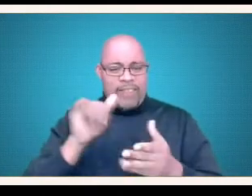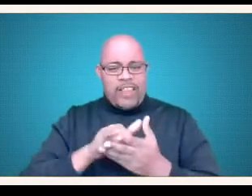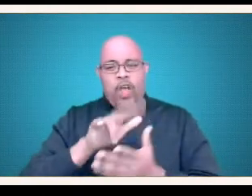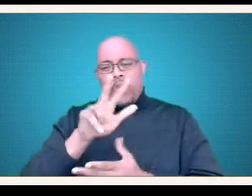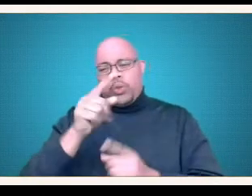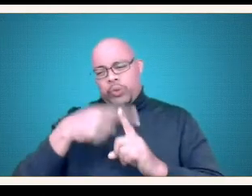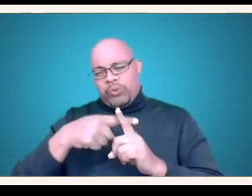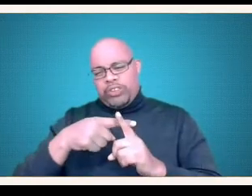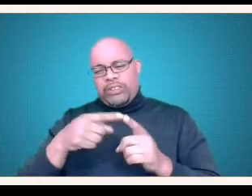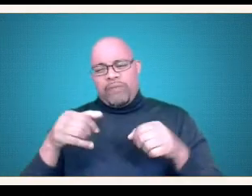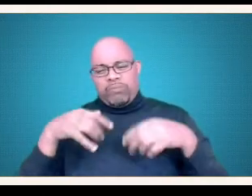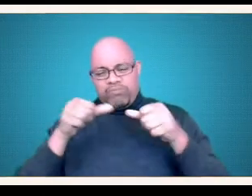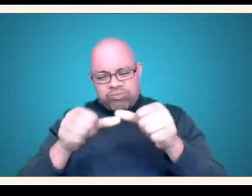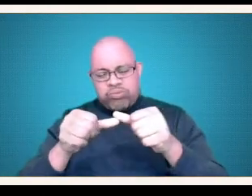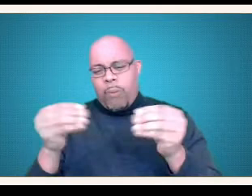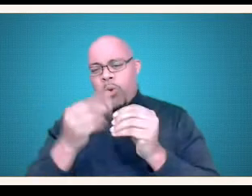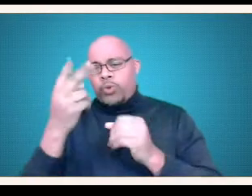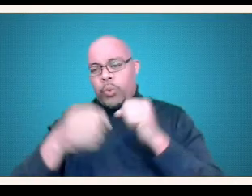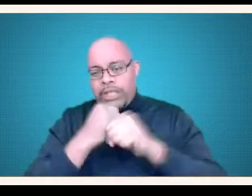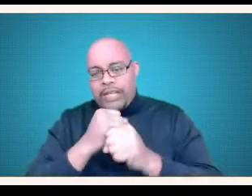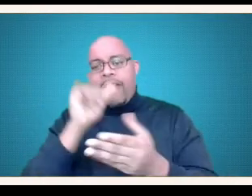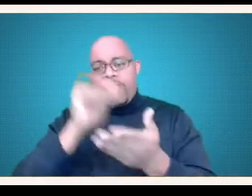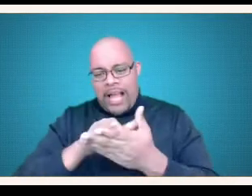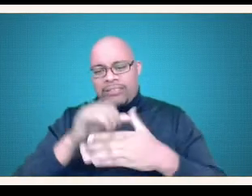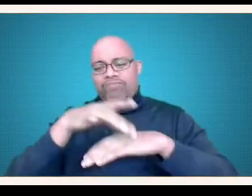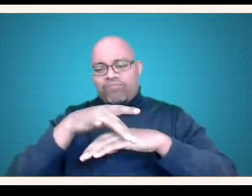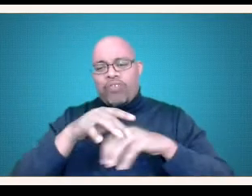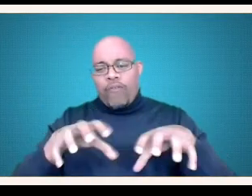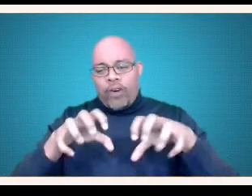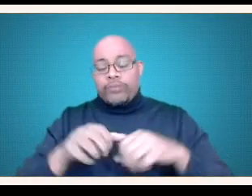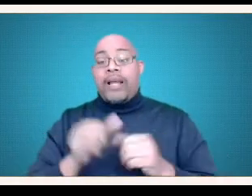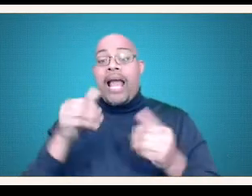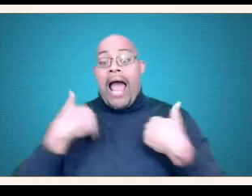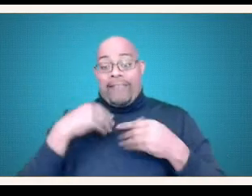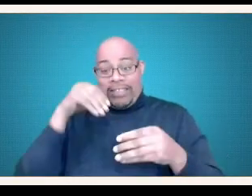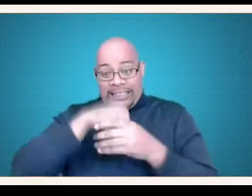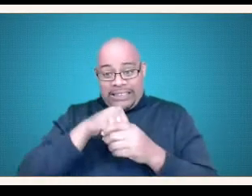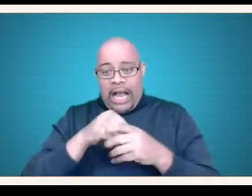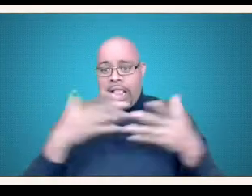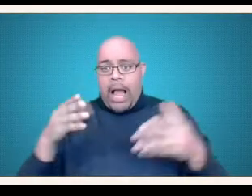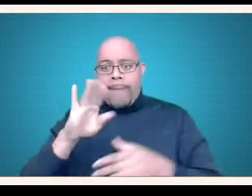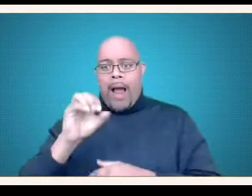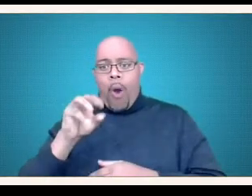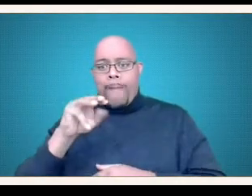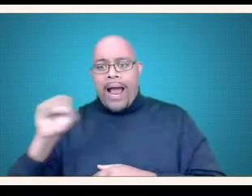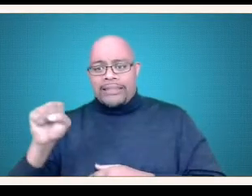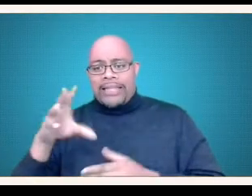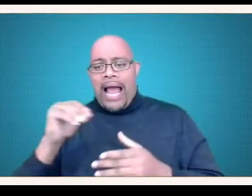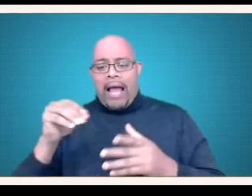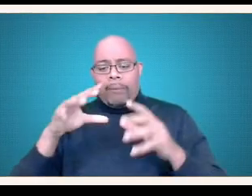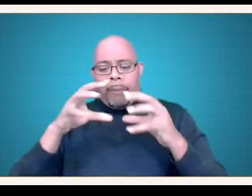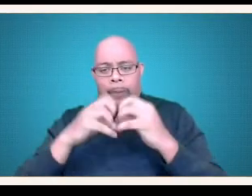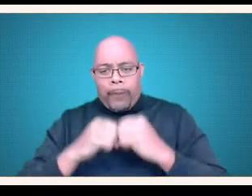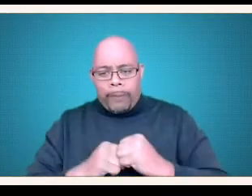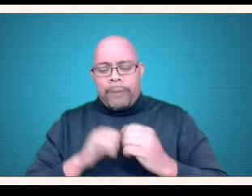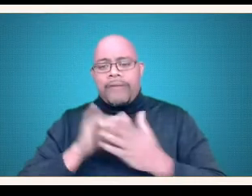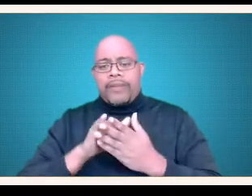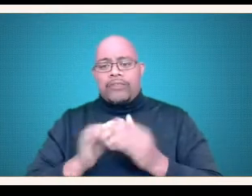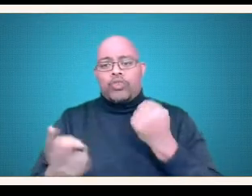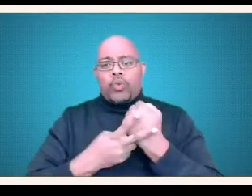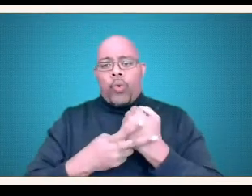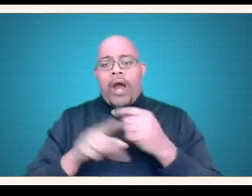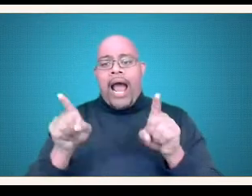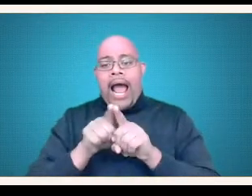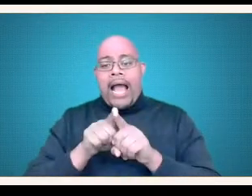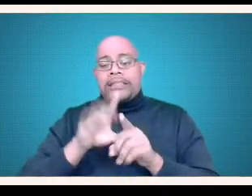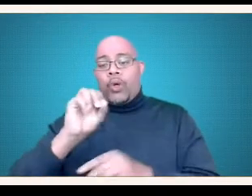Celsius or 32 degrees Fahrenheit for 2 or more years at a time. Permafrost contains large amounts of biomass and decomposed biomass